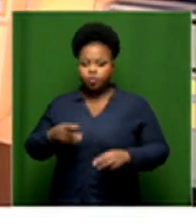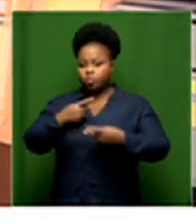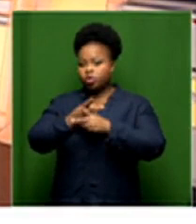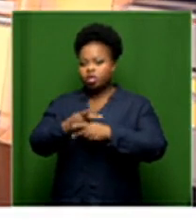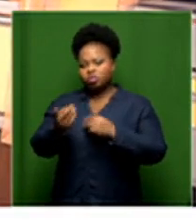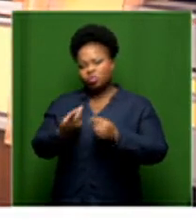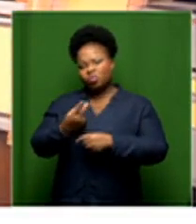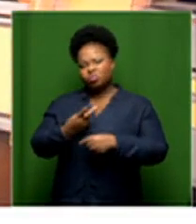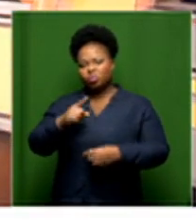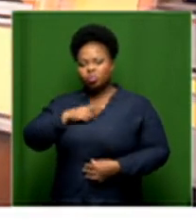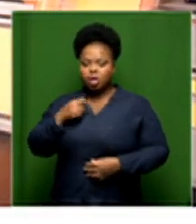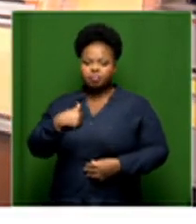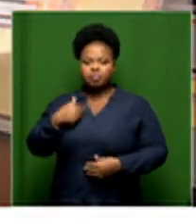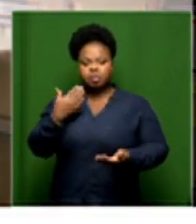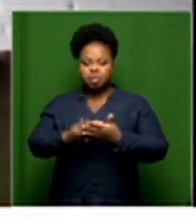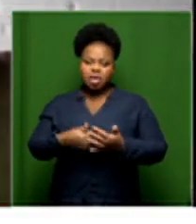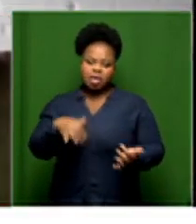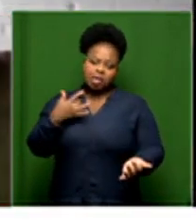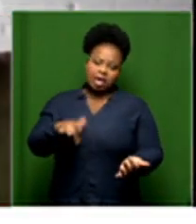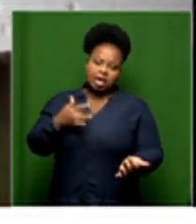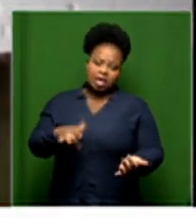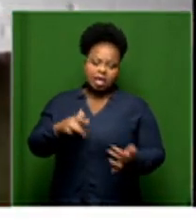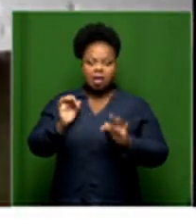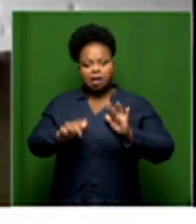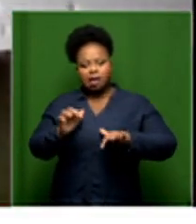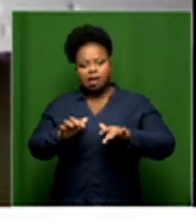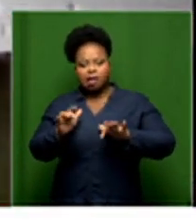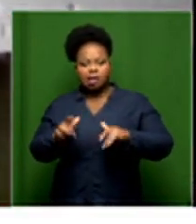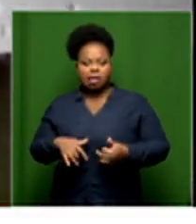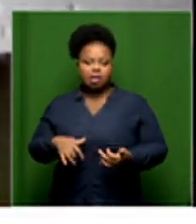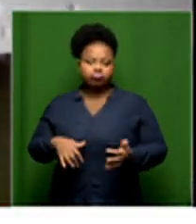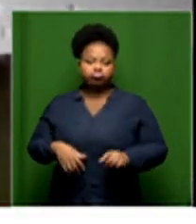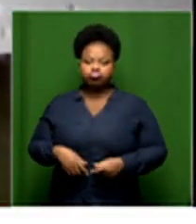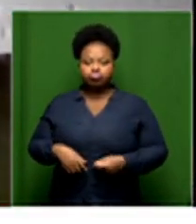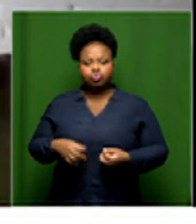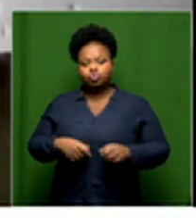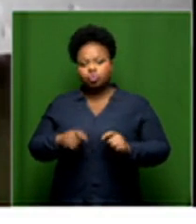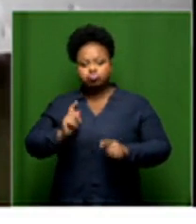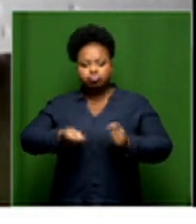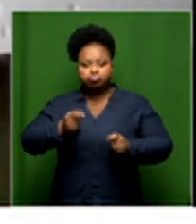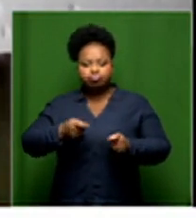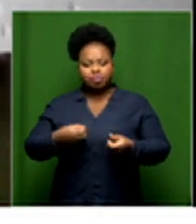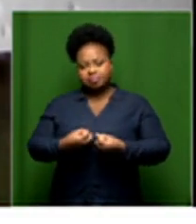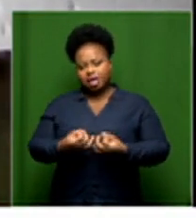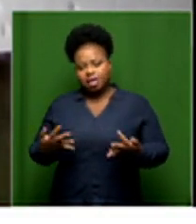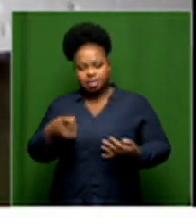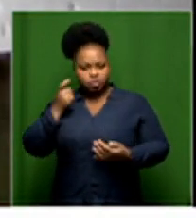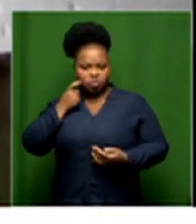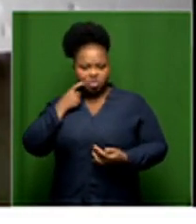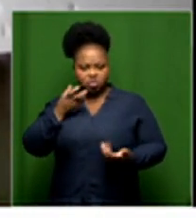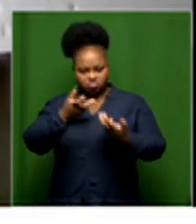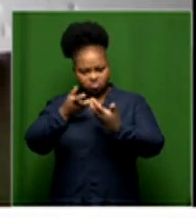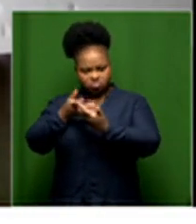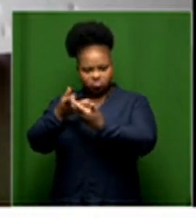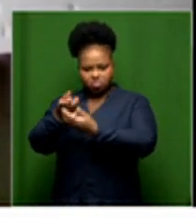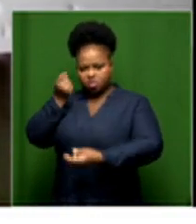as well. So being able to play multi-instruments, giving access to being able to tap into a lot of sounds, being